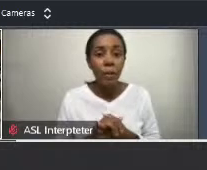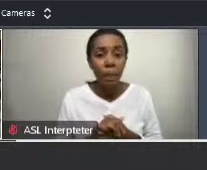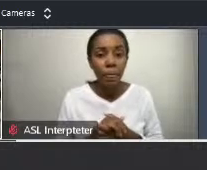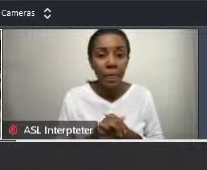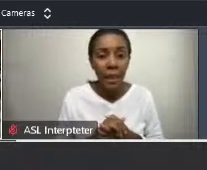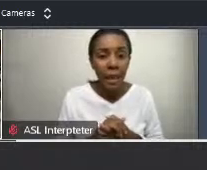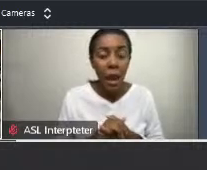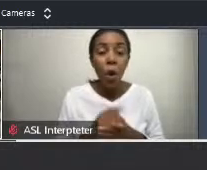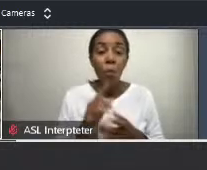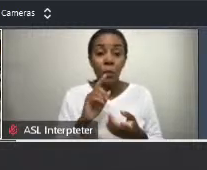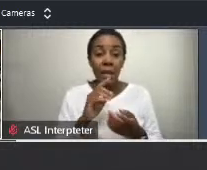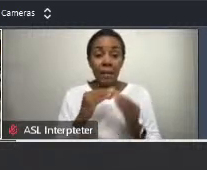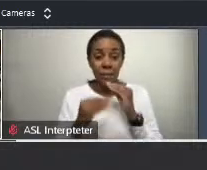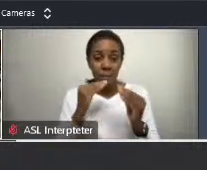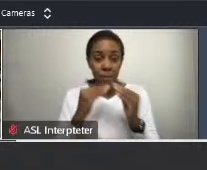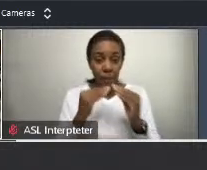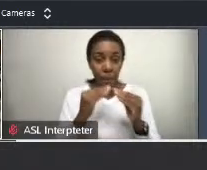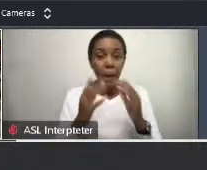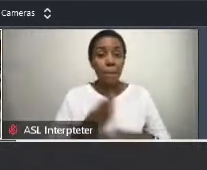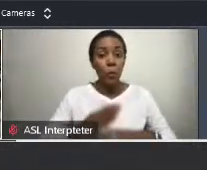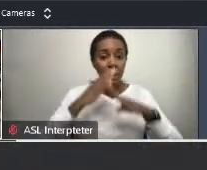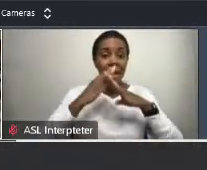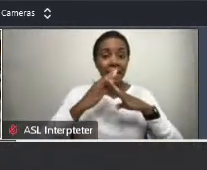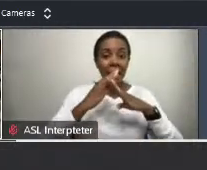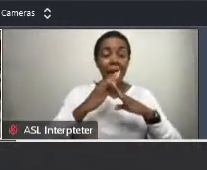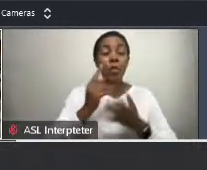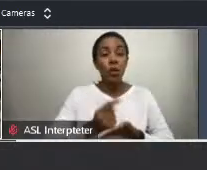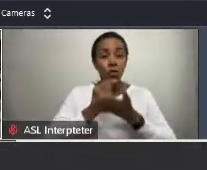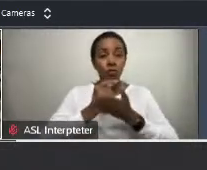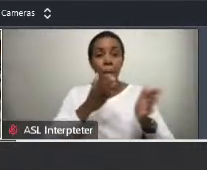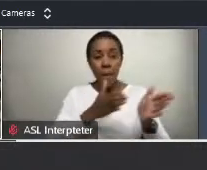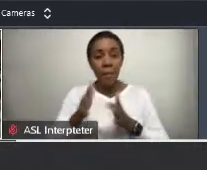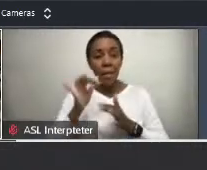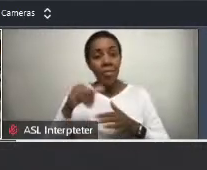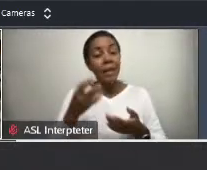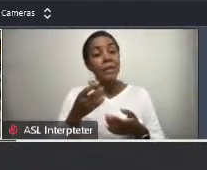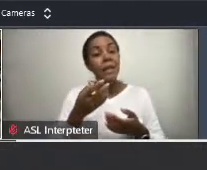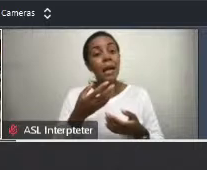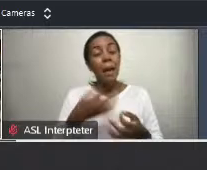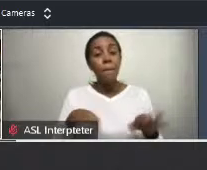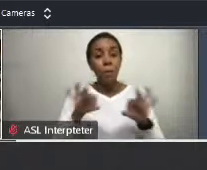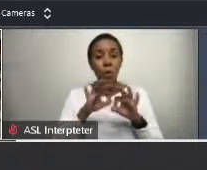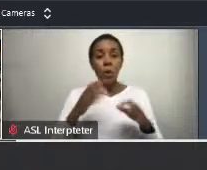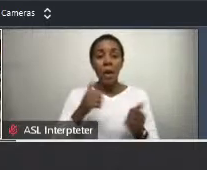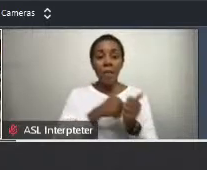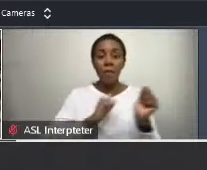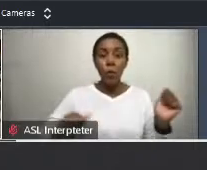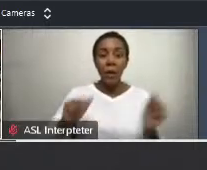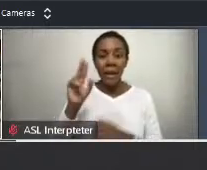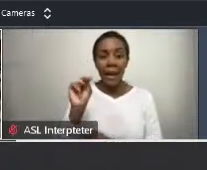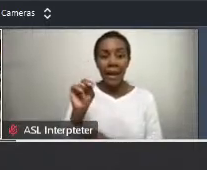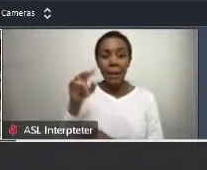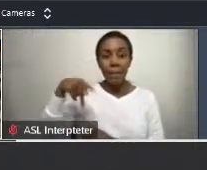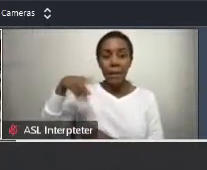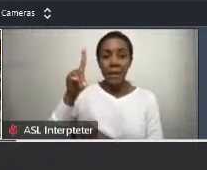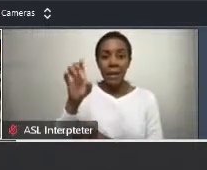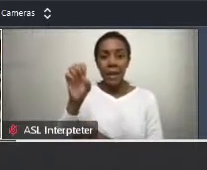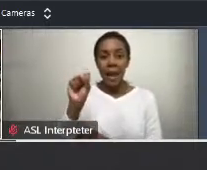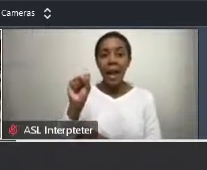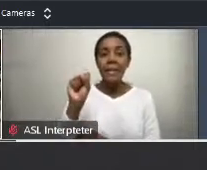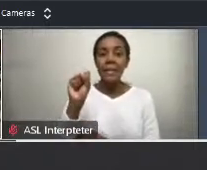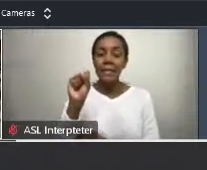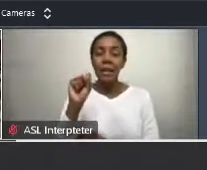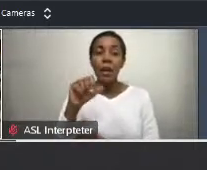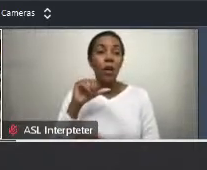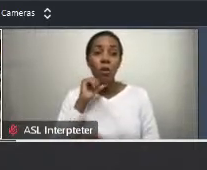are made to focus on protecting the treatment plants. Again, that's really important, in avoiding NPDES violations. We added a number